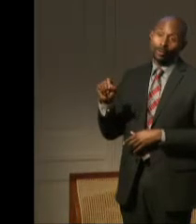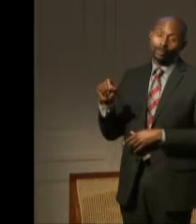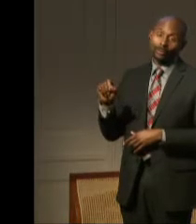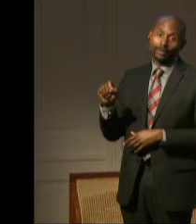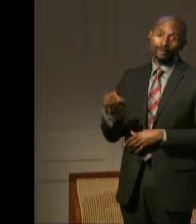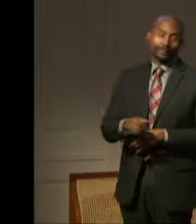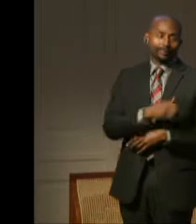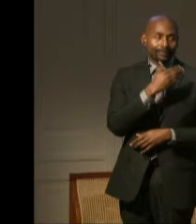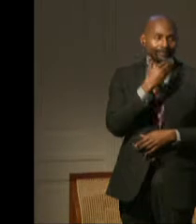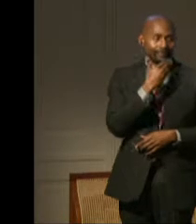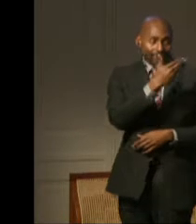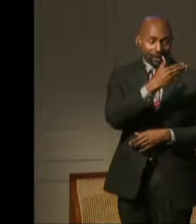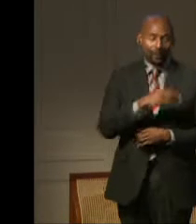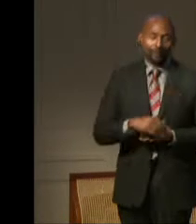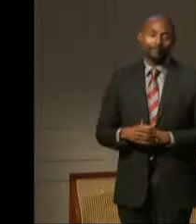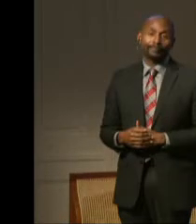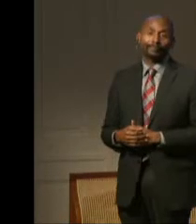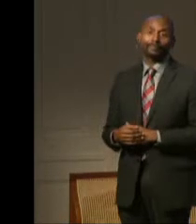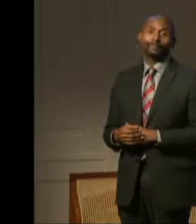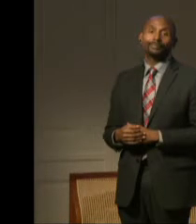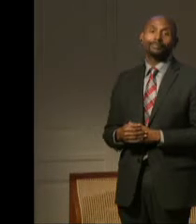Thank you.